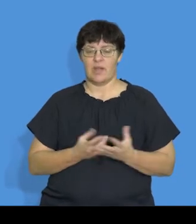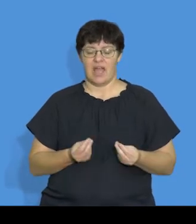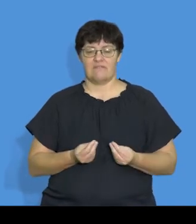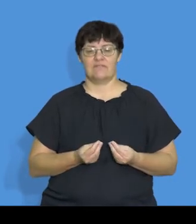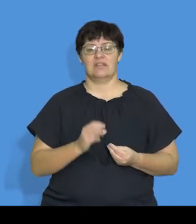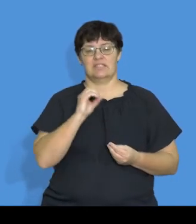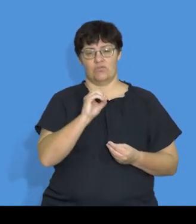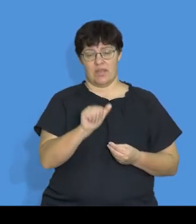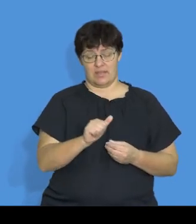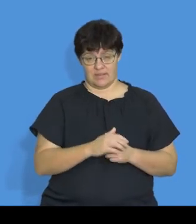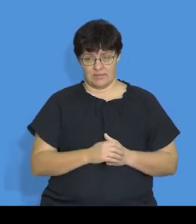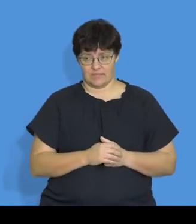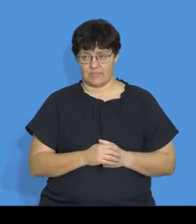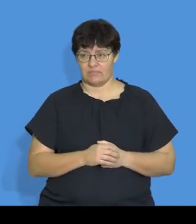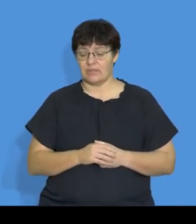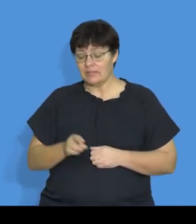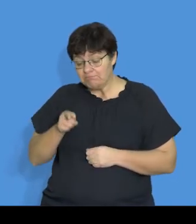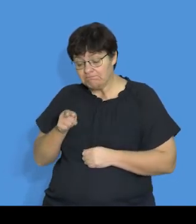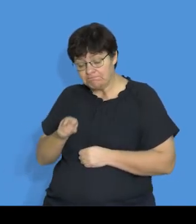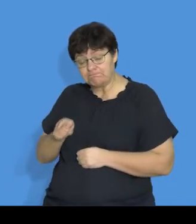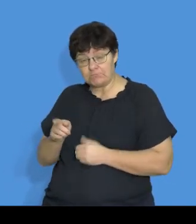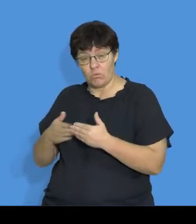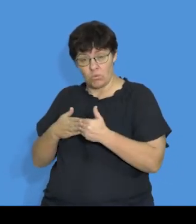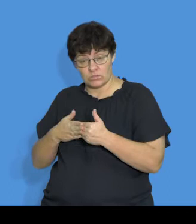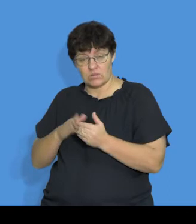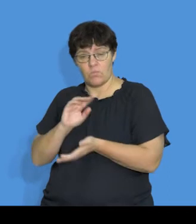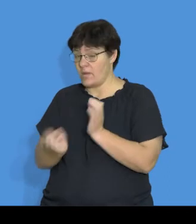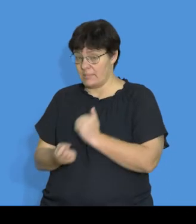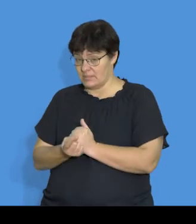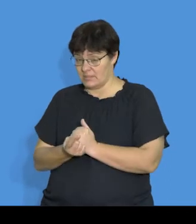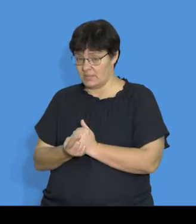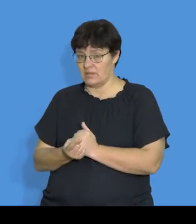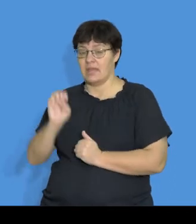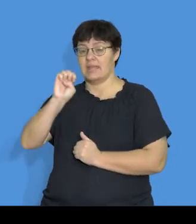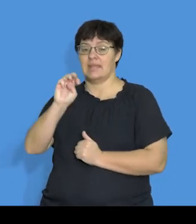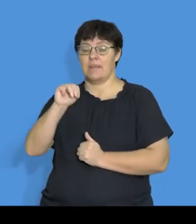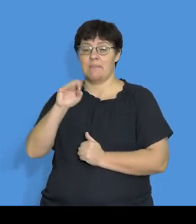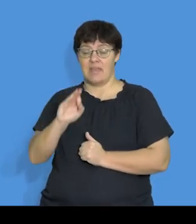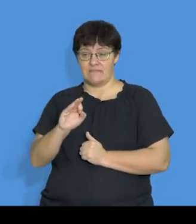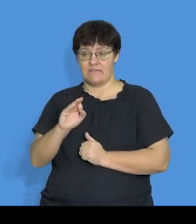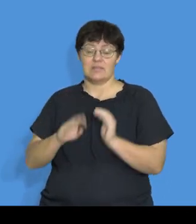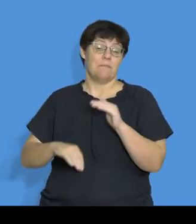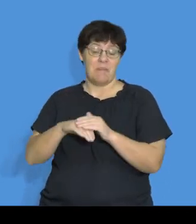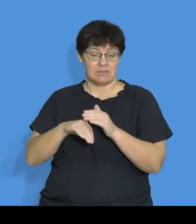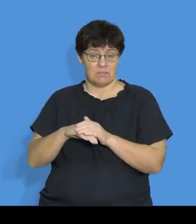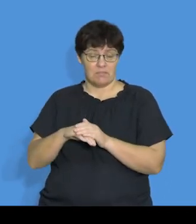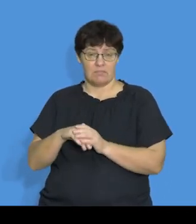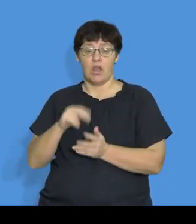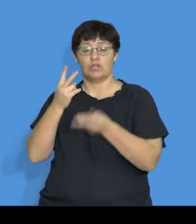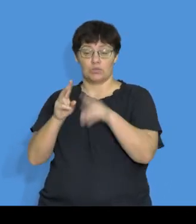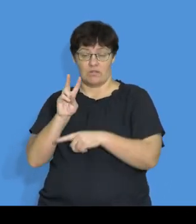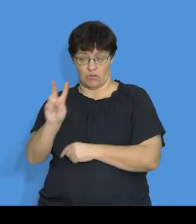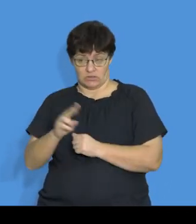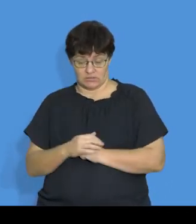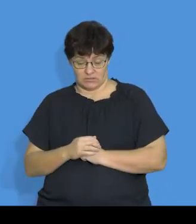right? Okay, and then in a closed circuit, what happened? We know that our EMF now, which is our maximum, in this case was